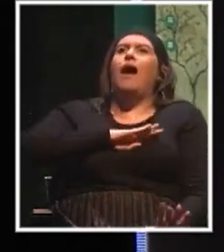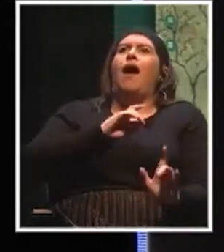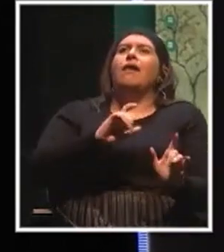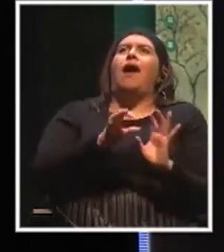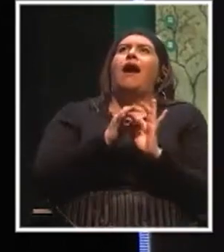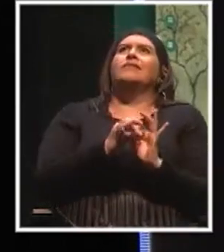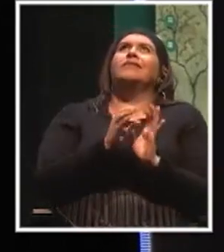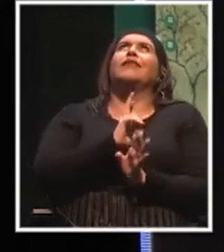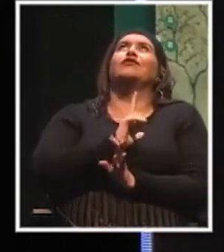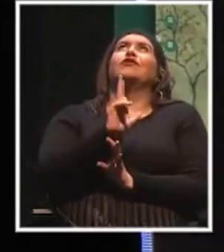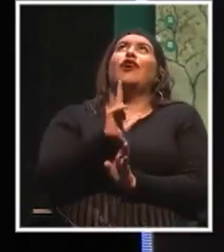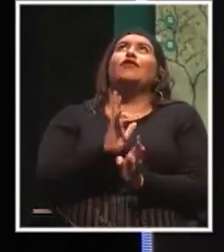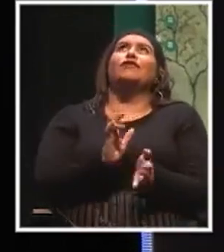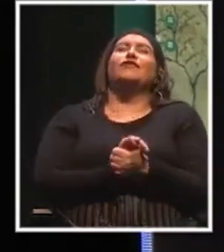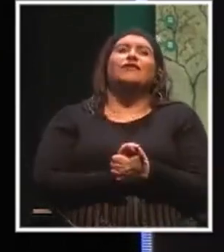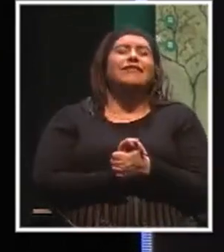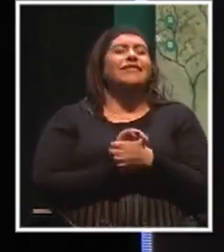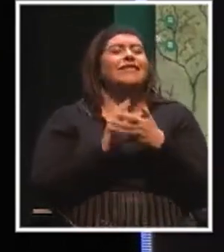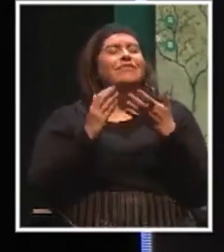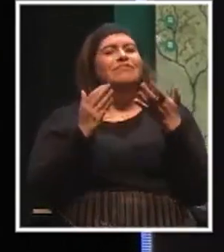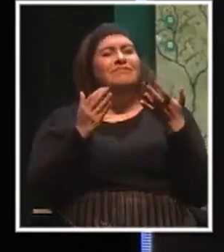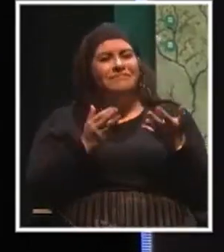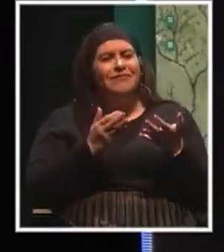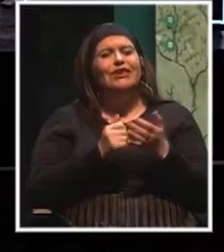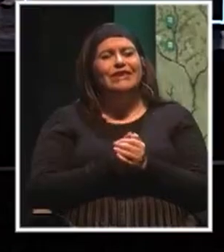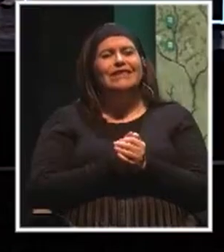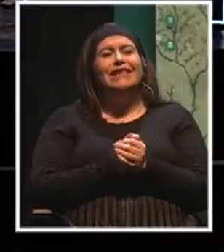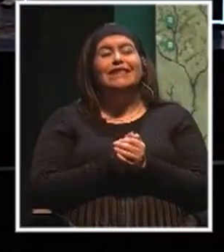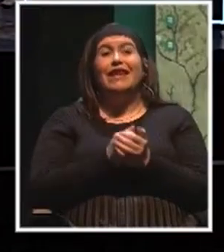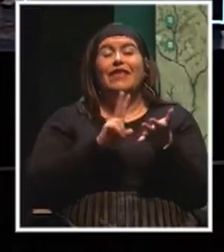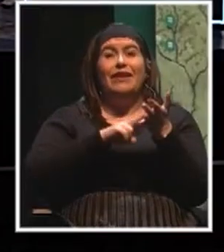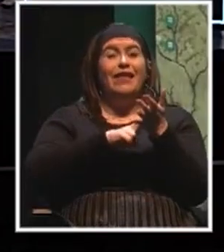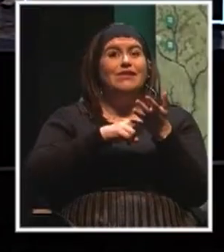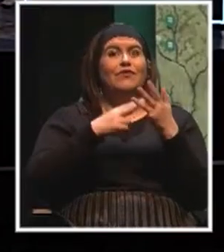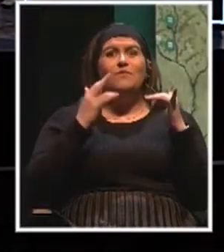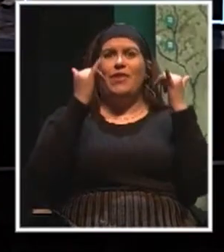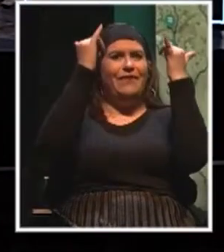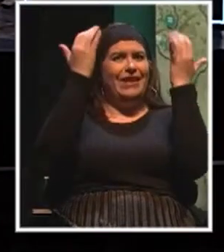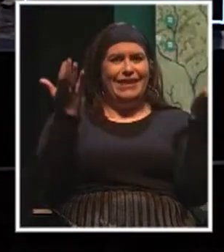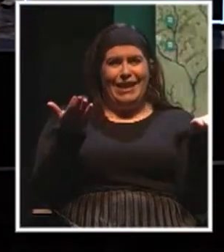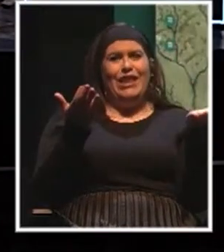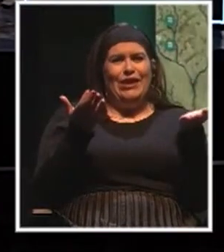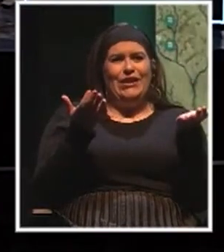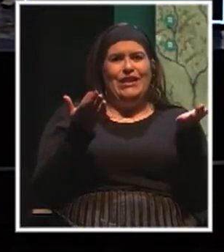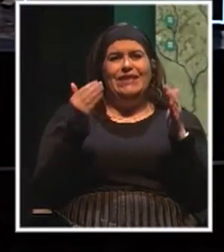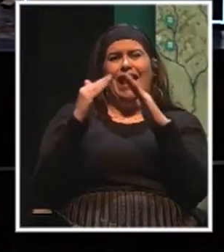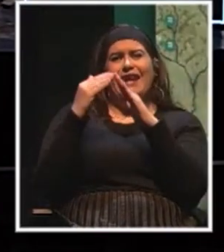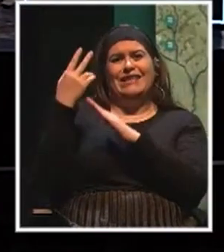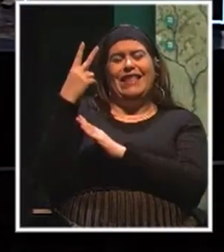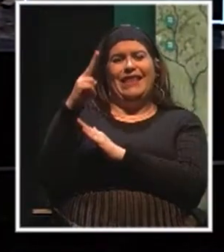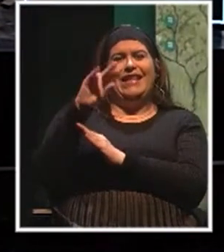Yes. It was very good in Jake's household that night when I called him and said, we're good to go. Because we did not have time to fix